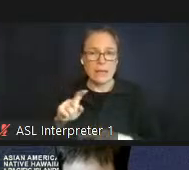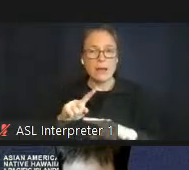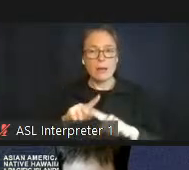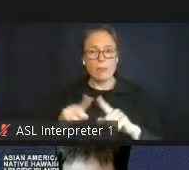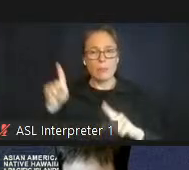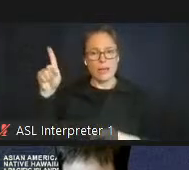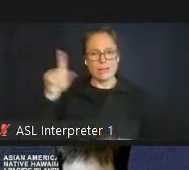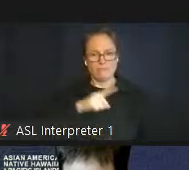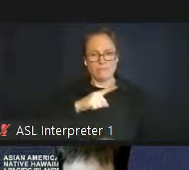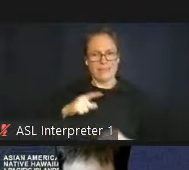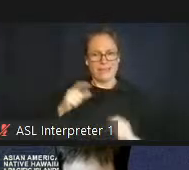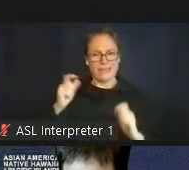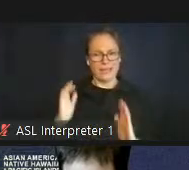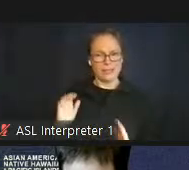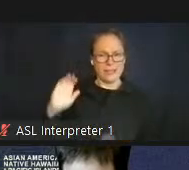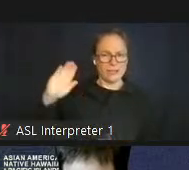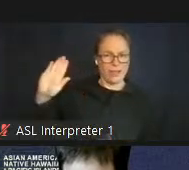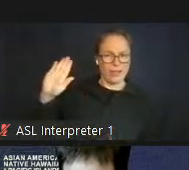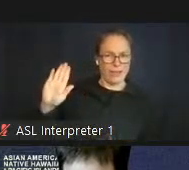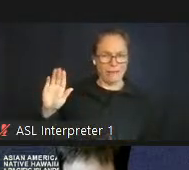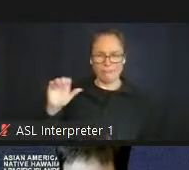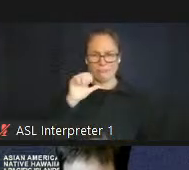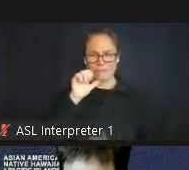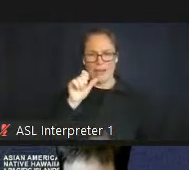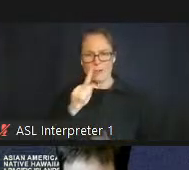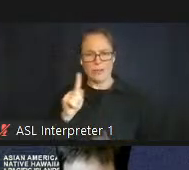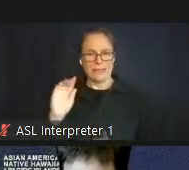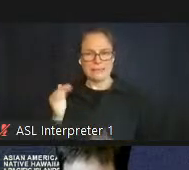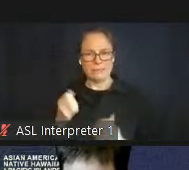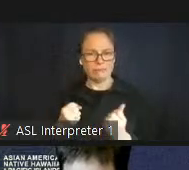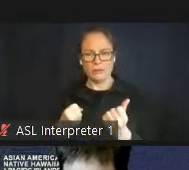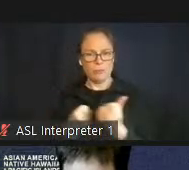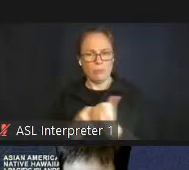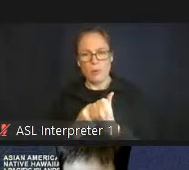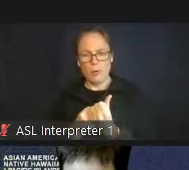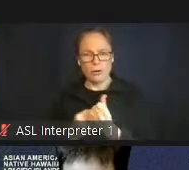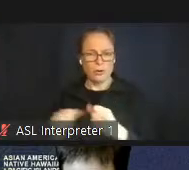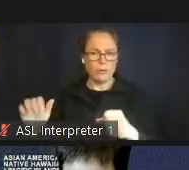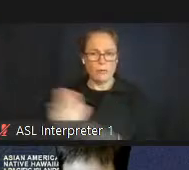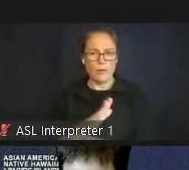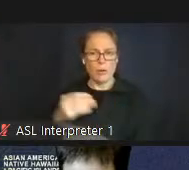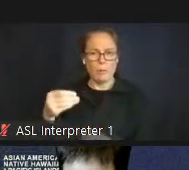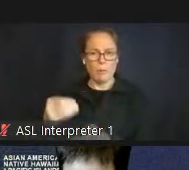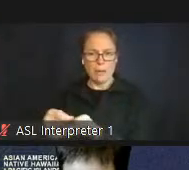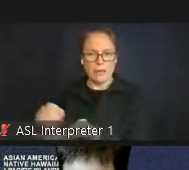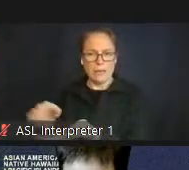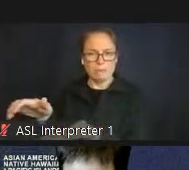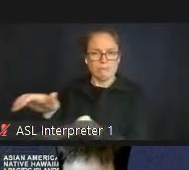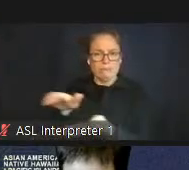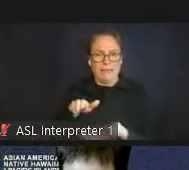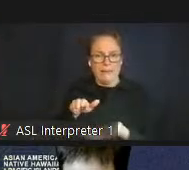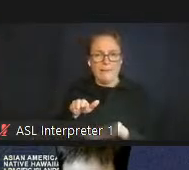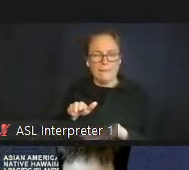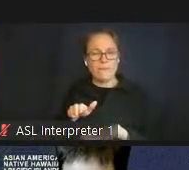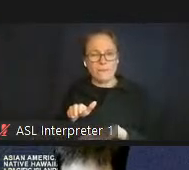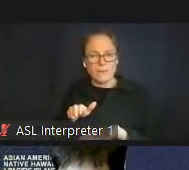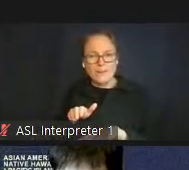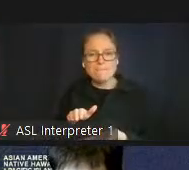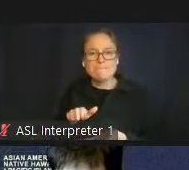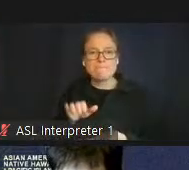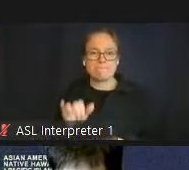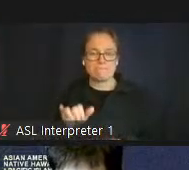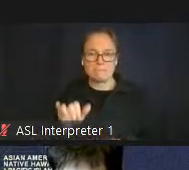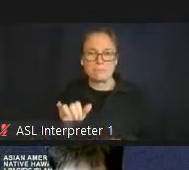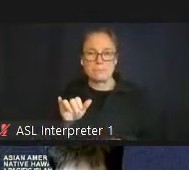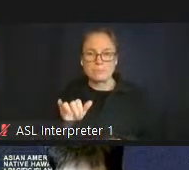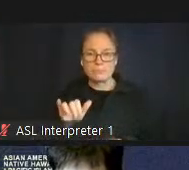legislators don't advocate for full funding from our state. And I think that's going to have to be one